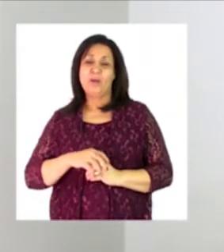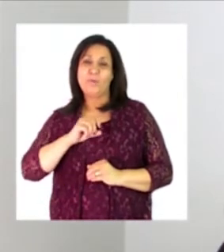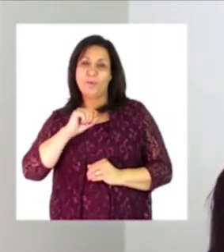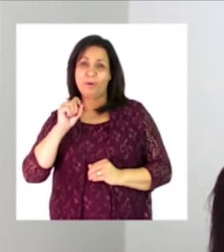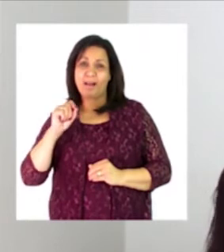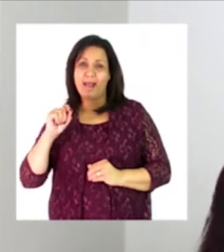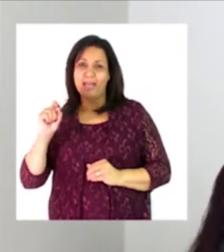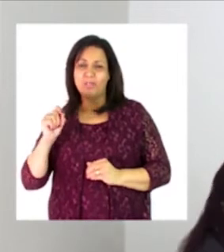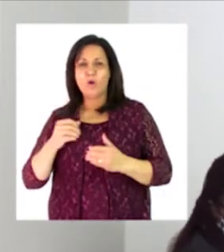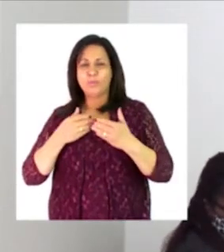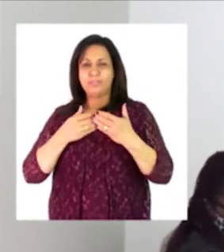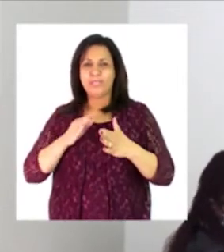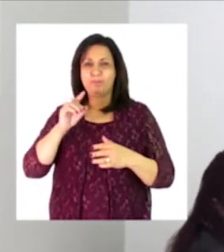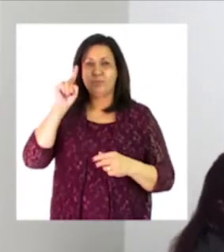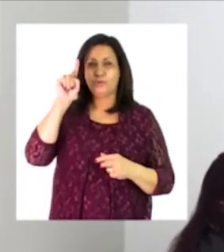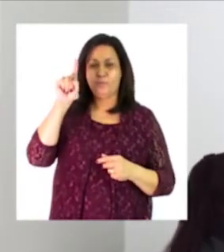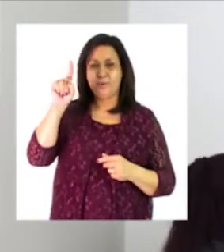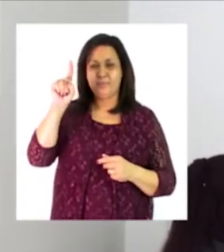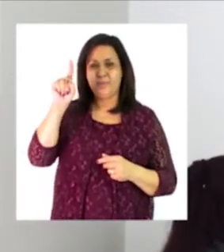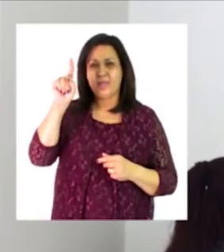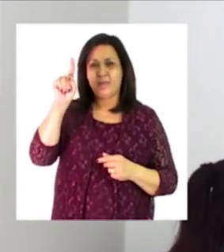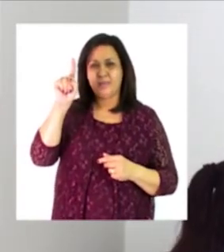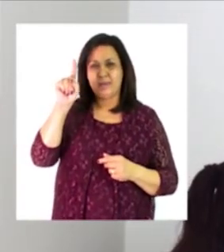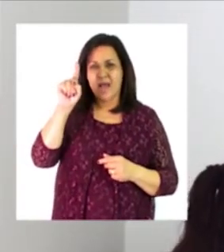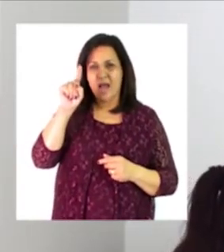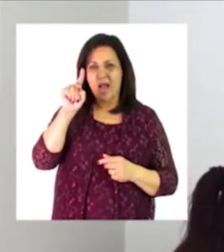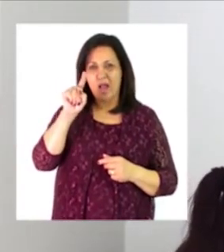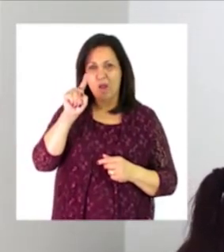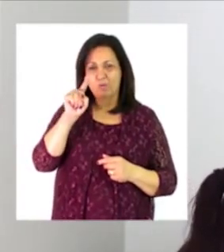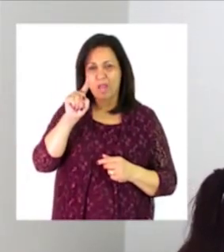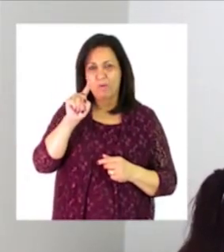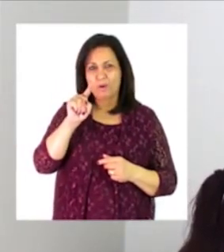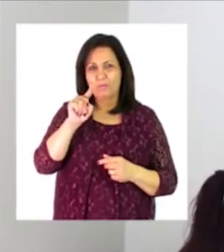start from the top and we go